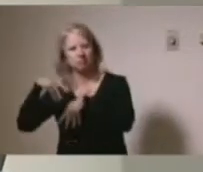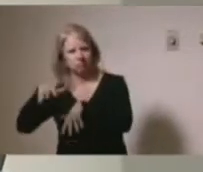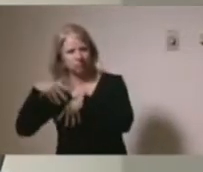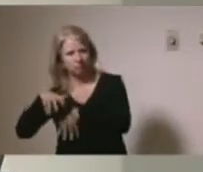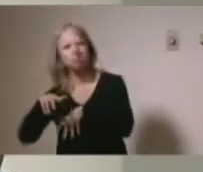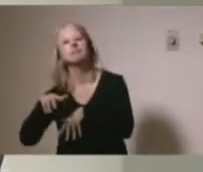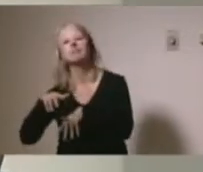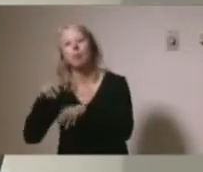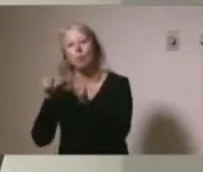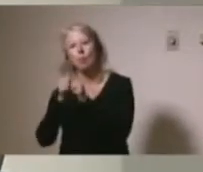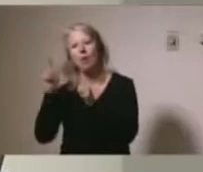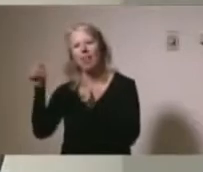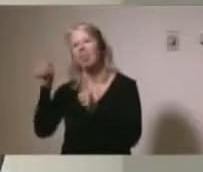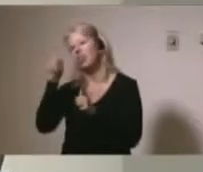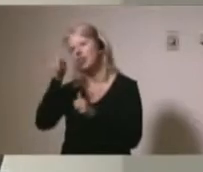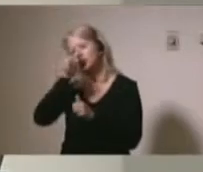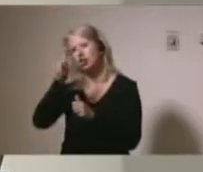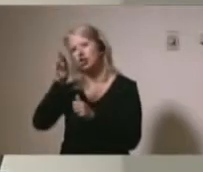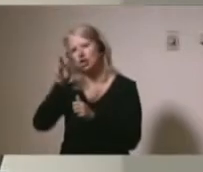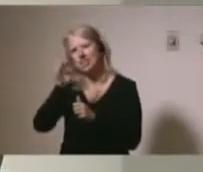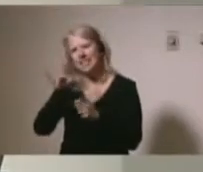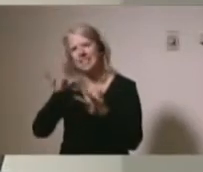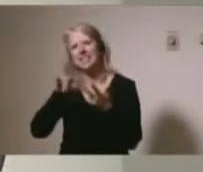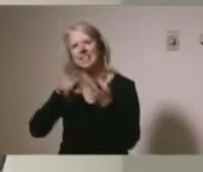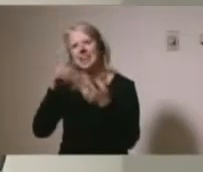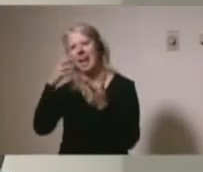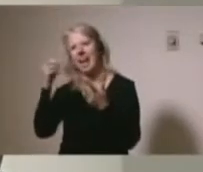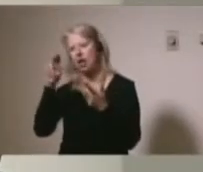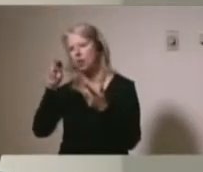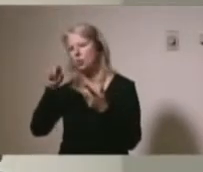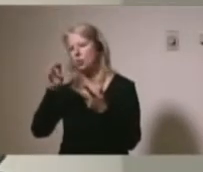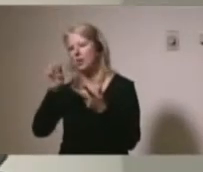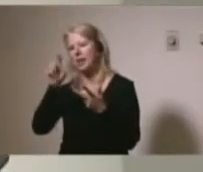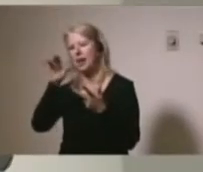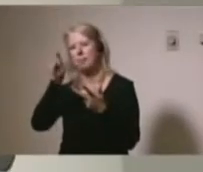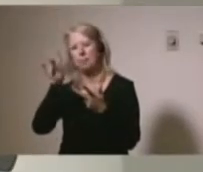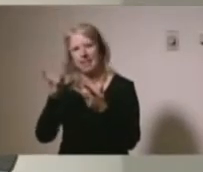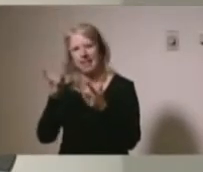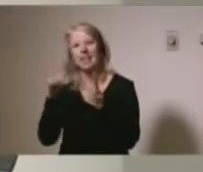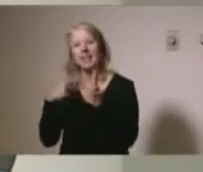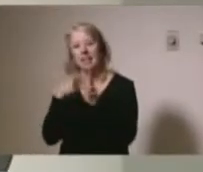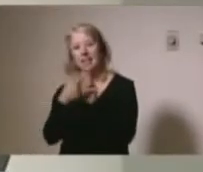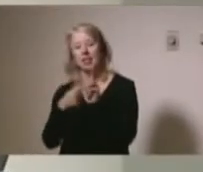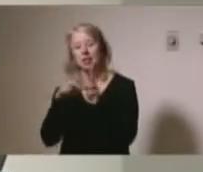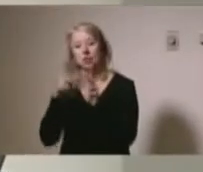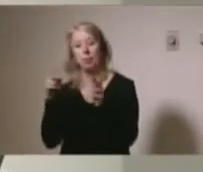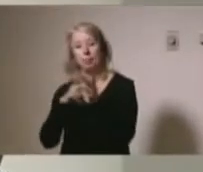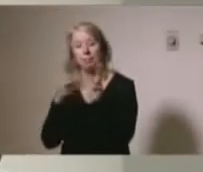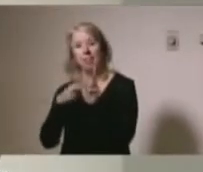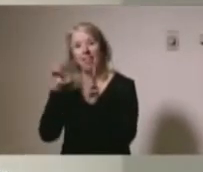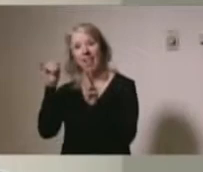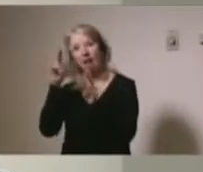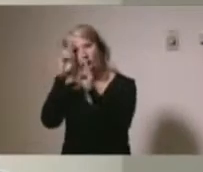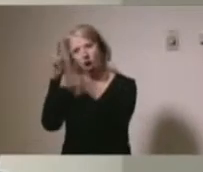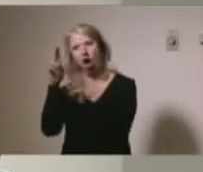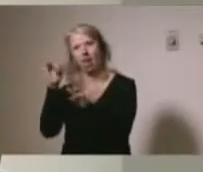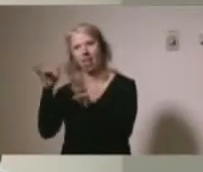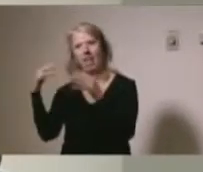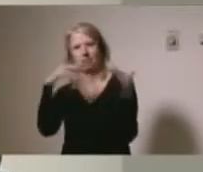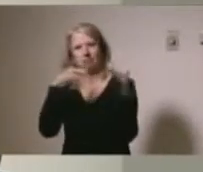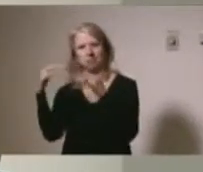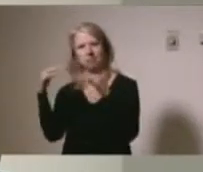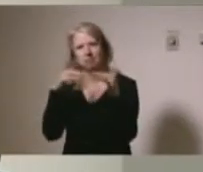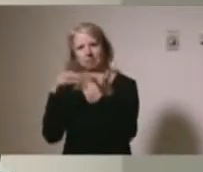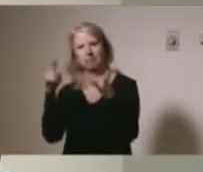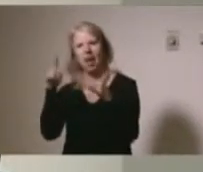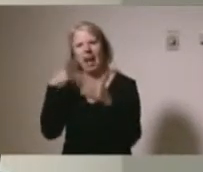Gallipoli in Turkey. In 2015, there will be the 100-year commemorations. It is a